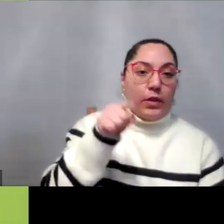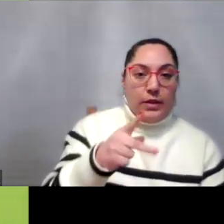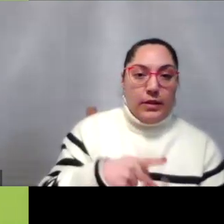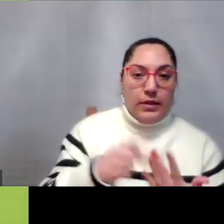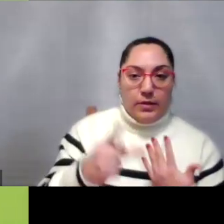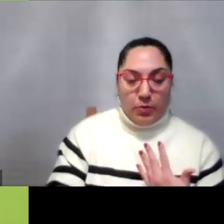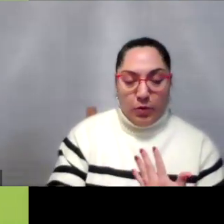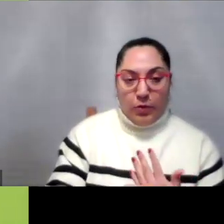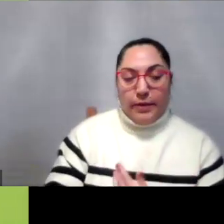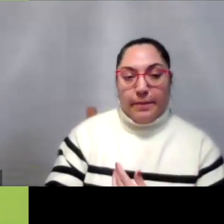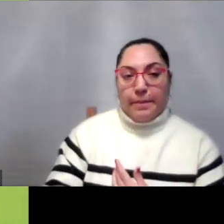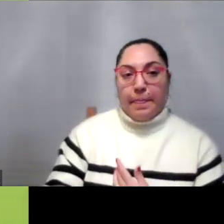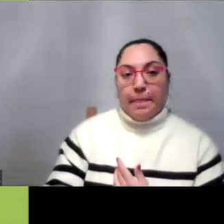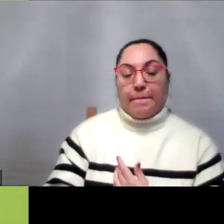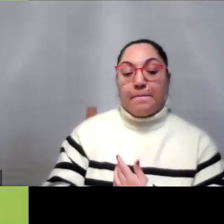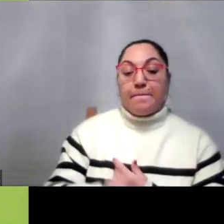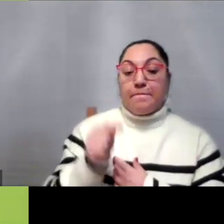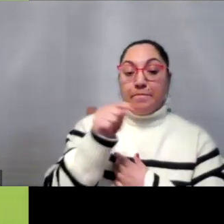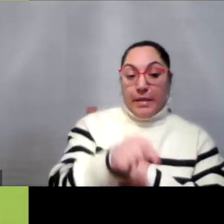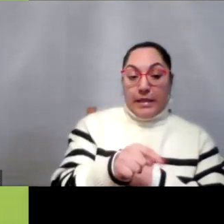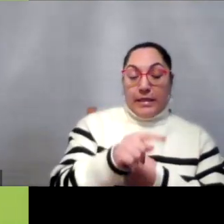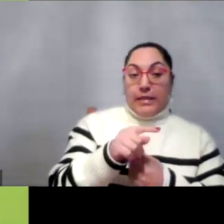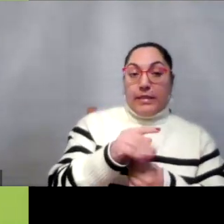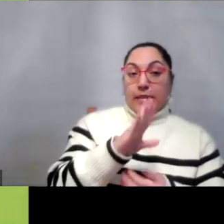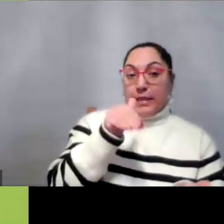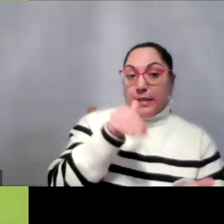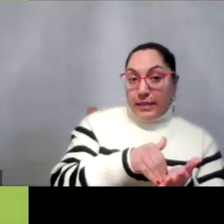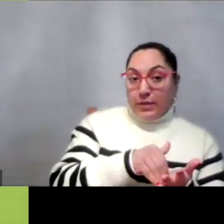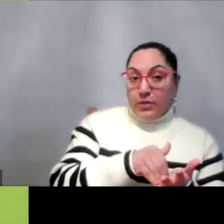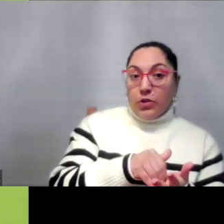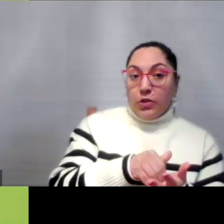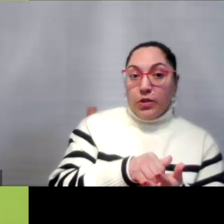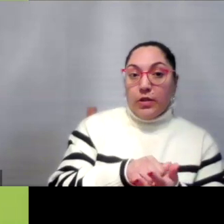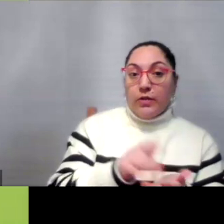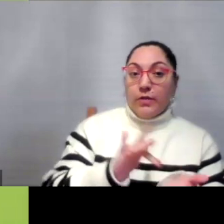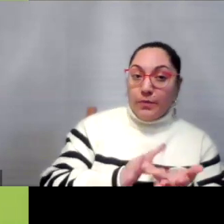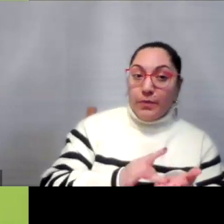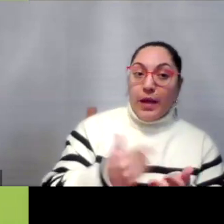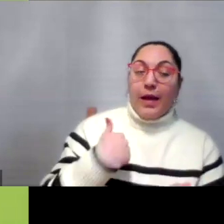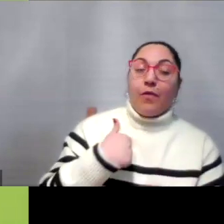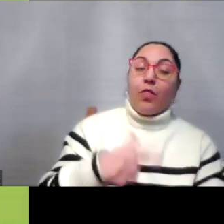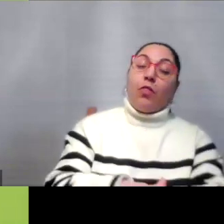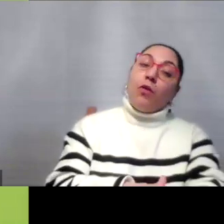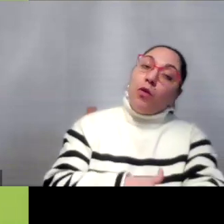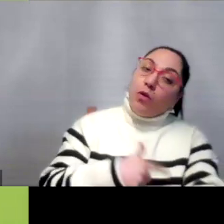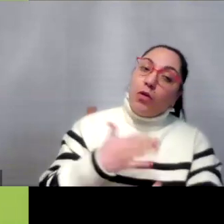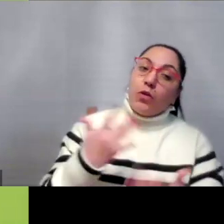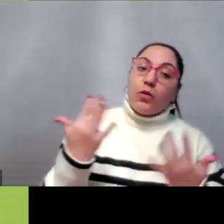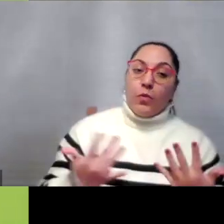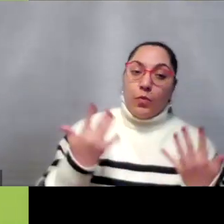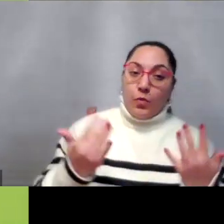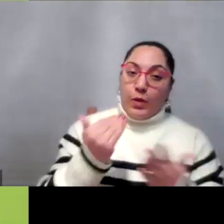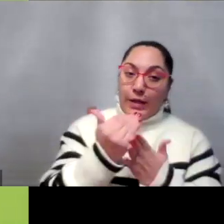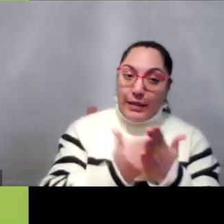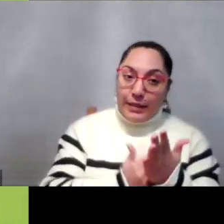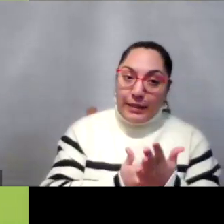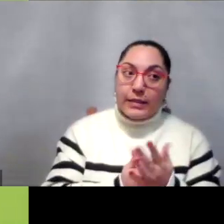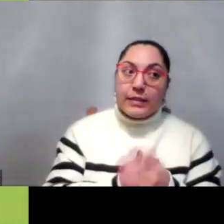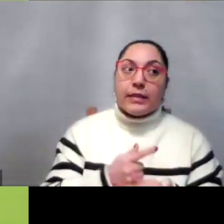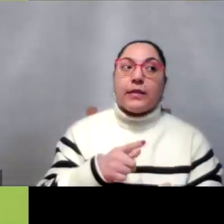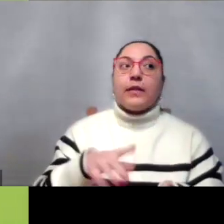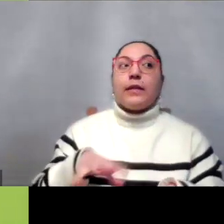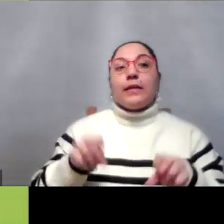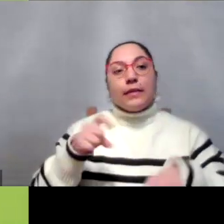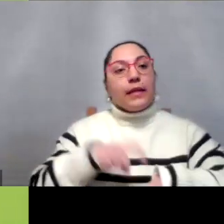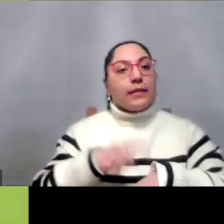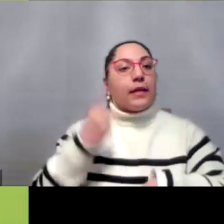center. Residential treatment centers in the state have lengthy waiting lists, and they do take time to get placed in there, and they are